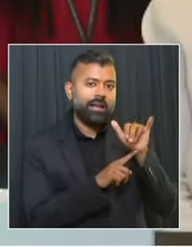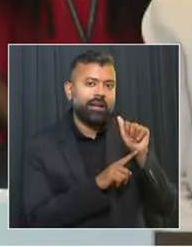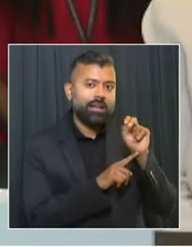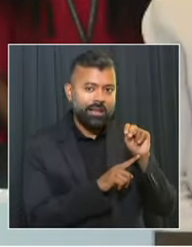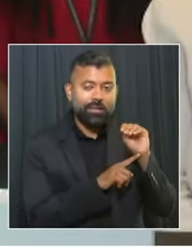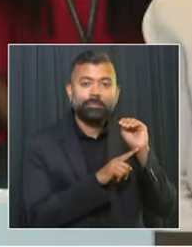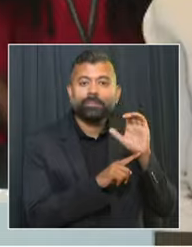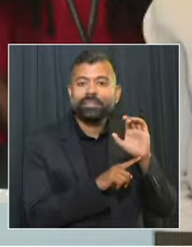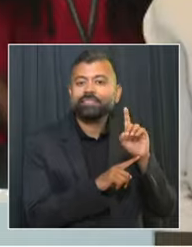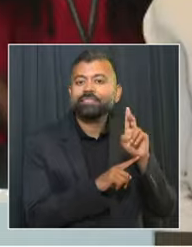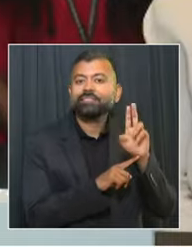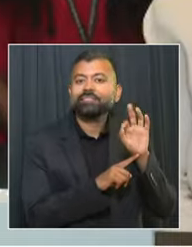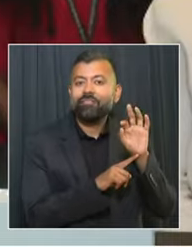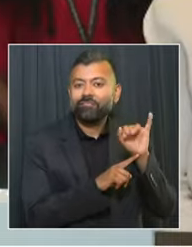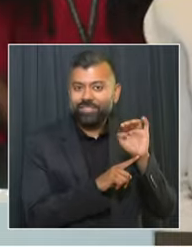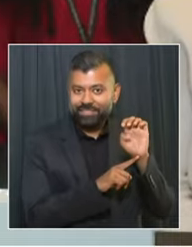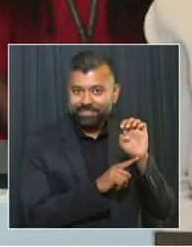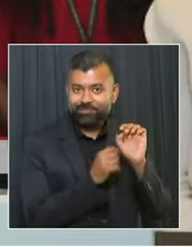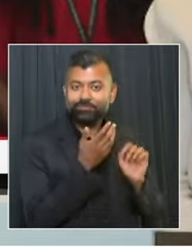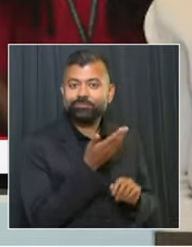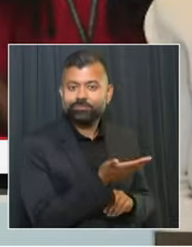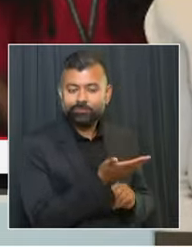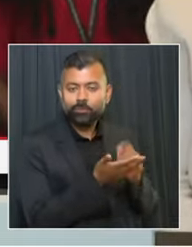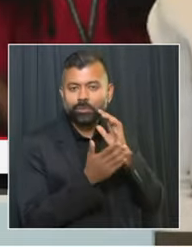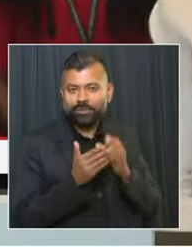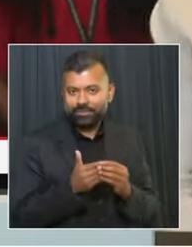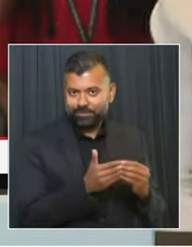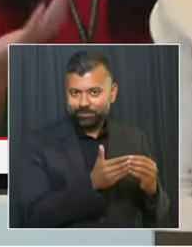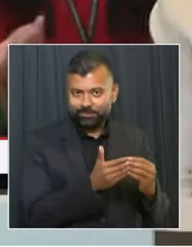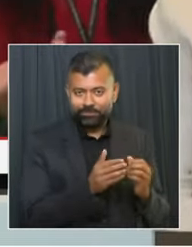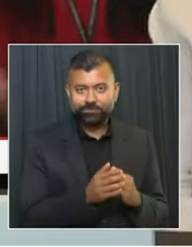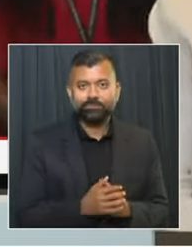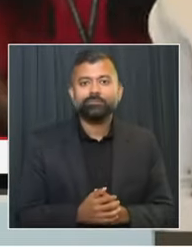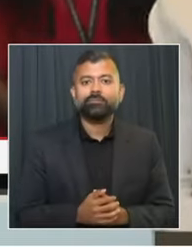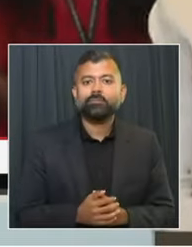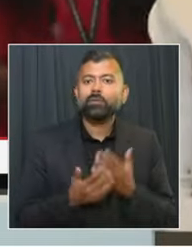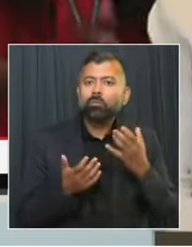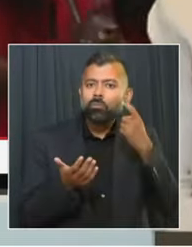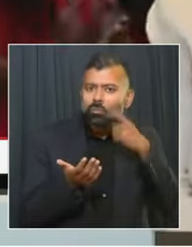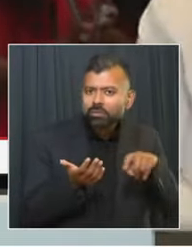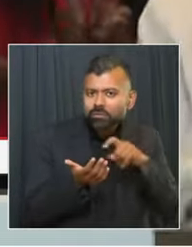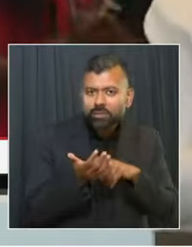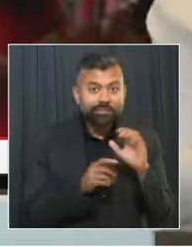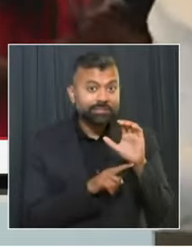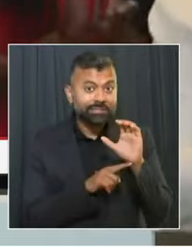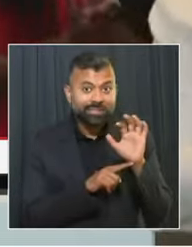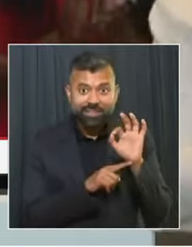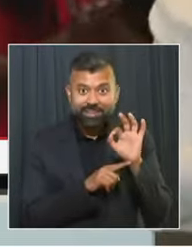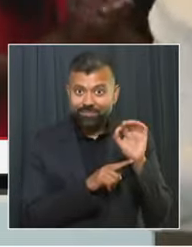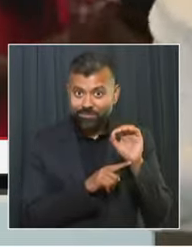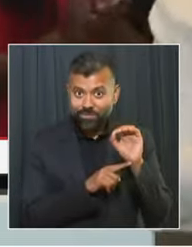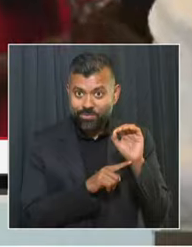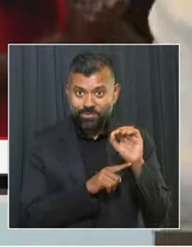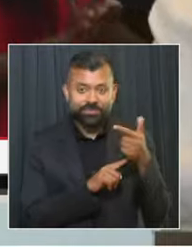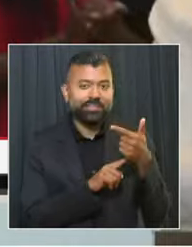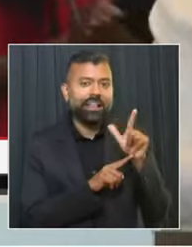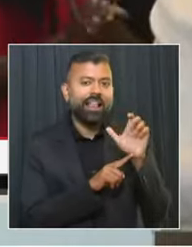also want to recognize our Chief Financial Officer, Glenn Lee. Give Glenn Lee a big round of applause.